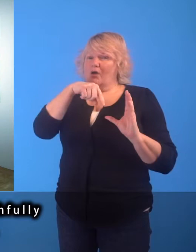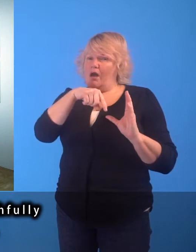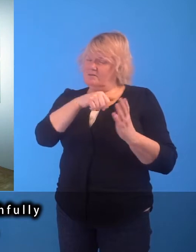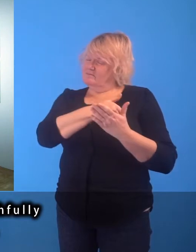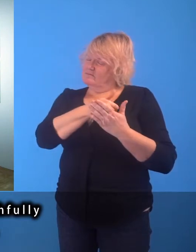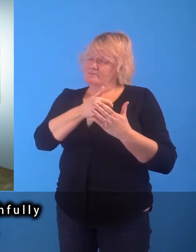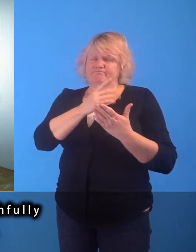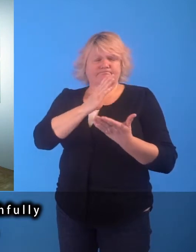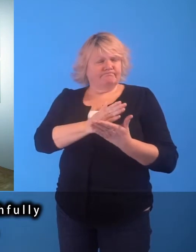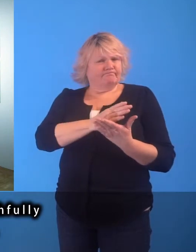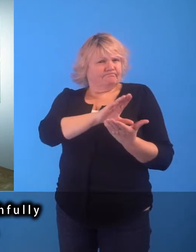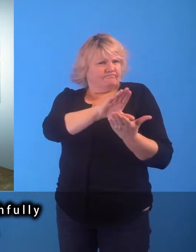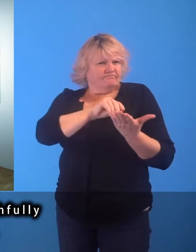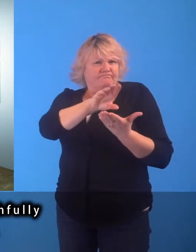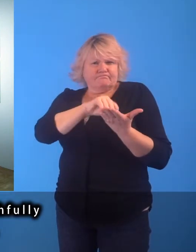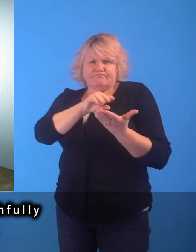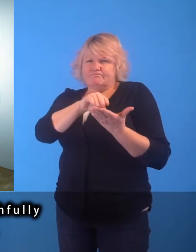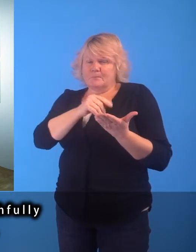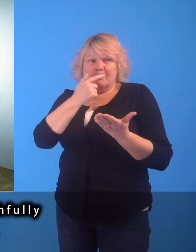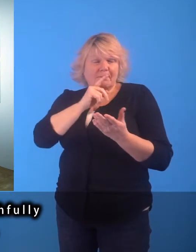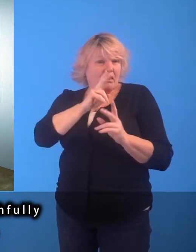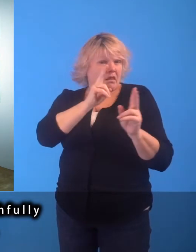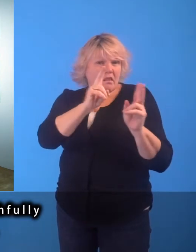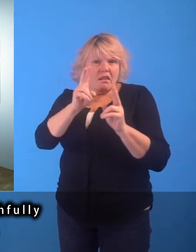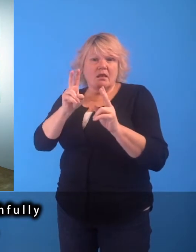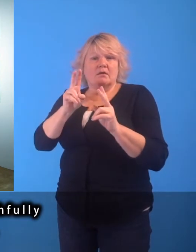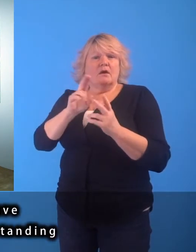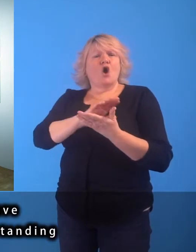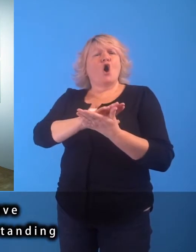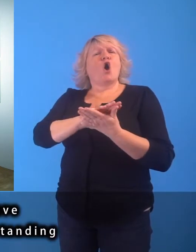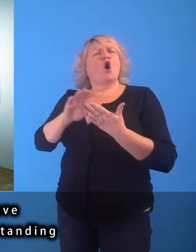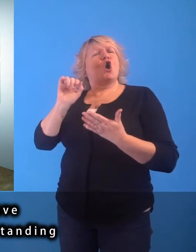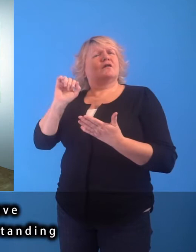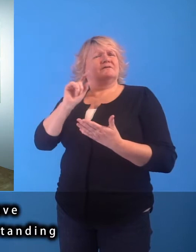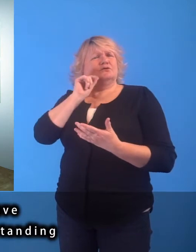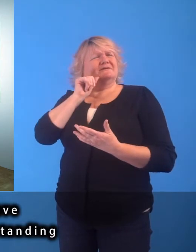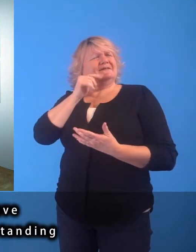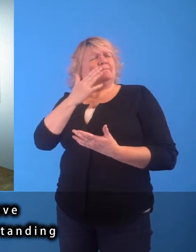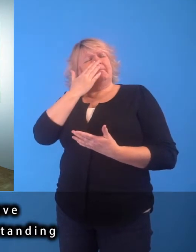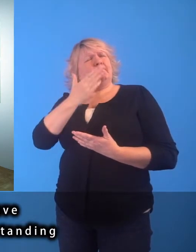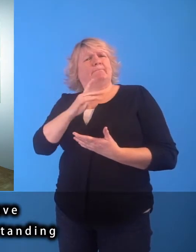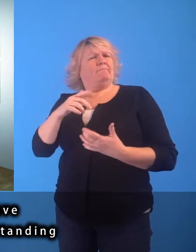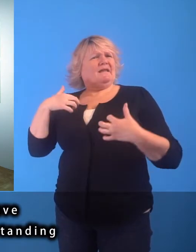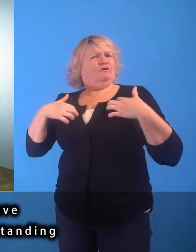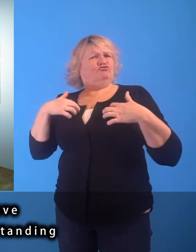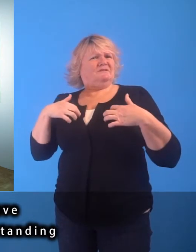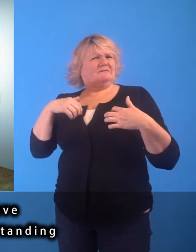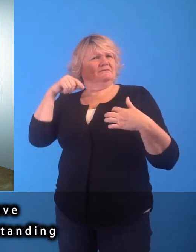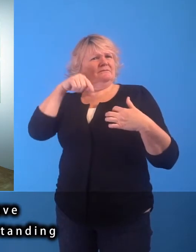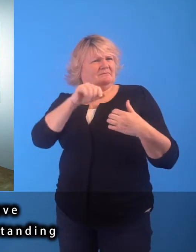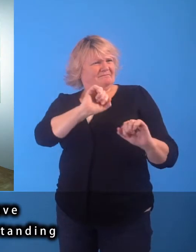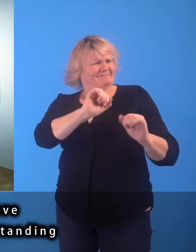Despite using his camera to faithfully record the people he saw, Hornel does not seem to have been